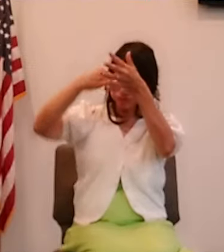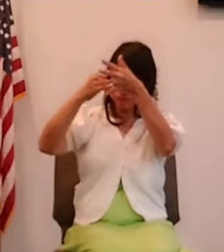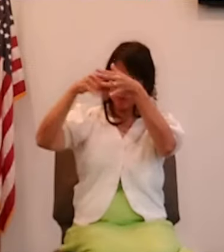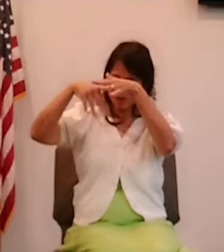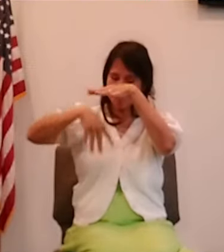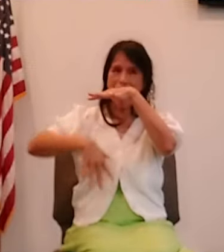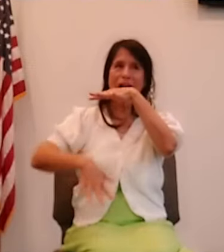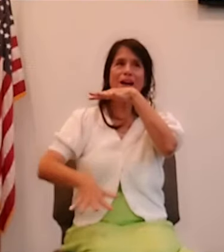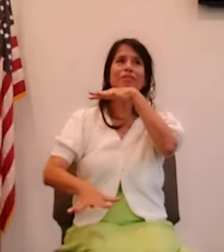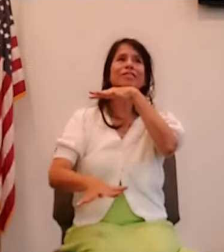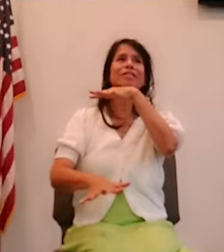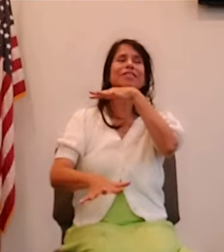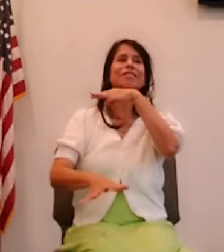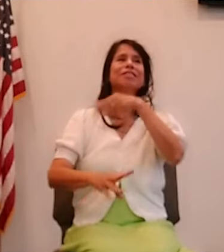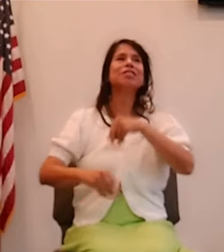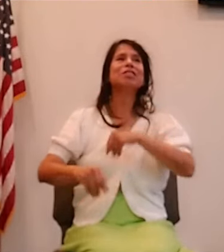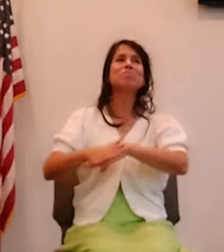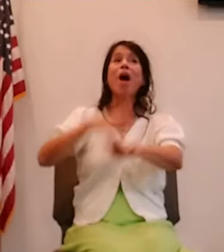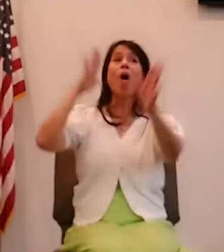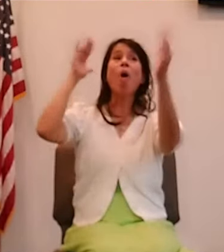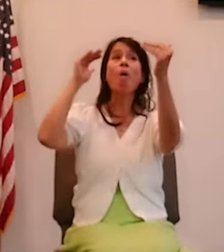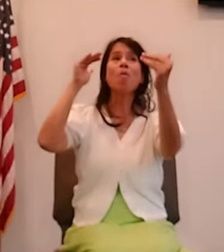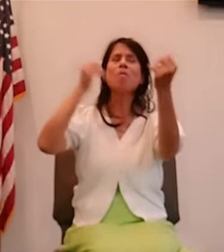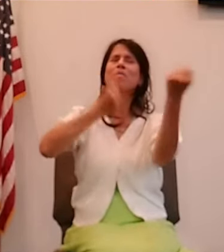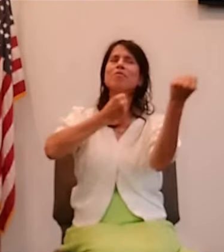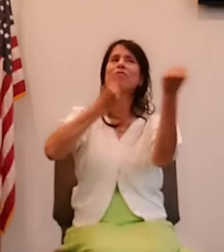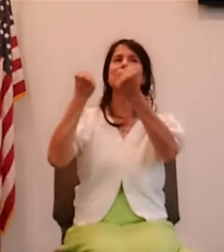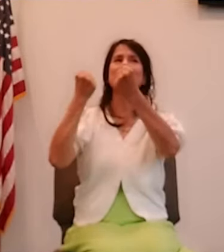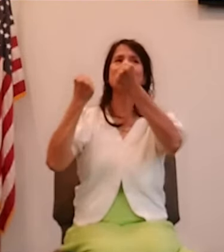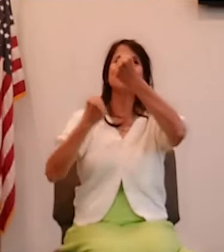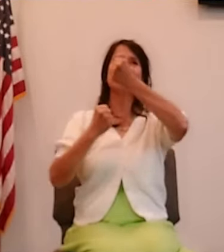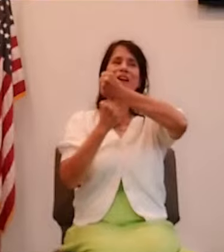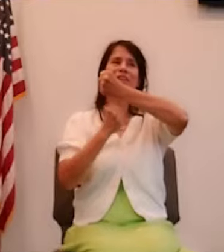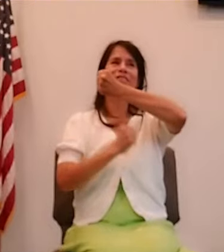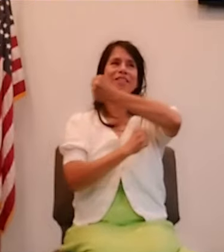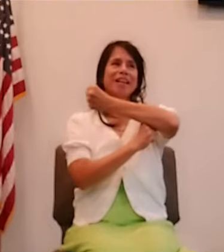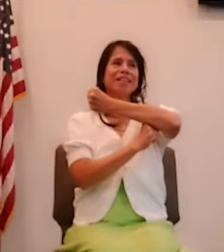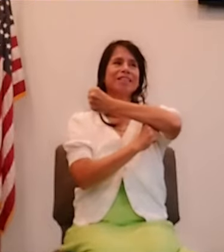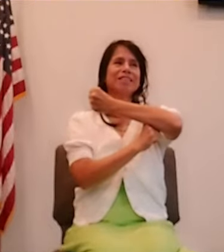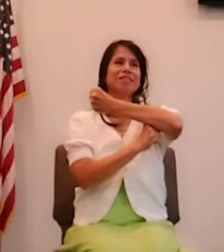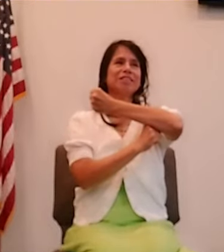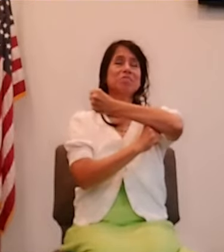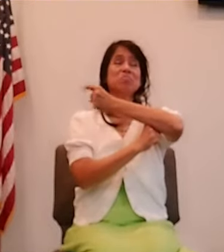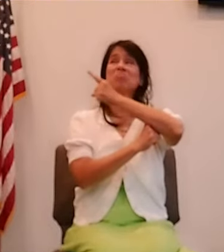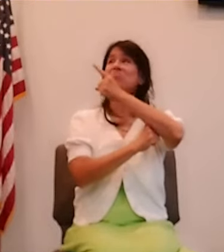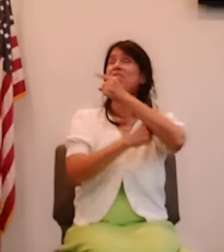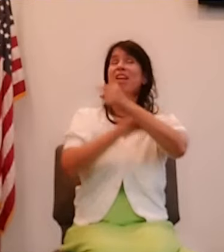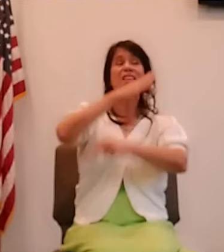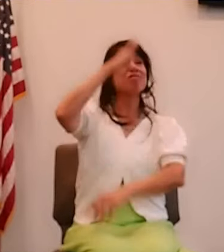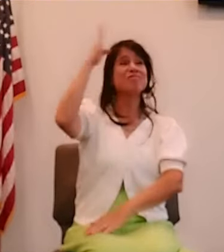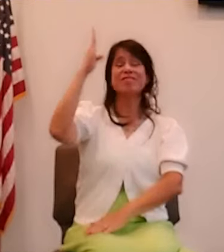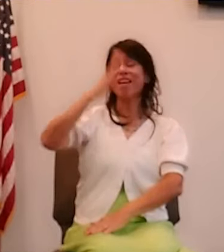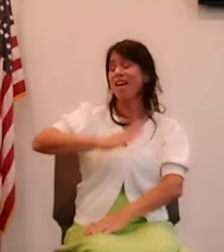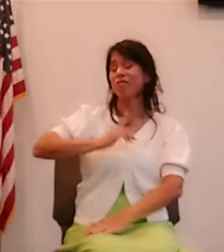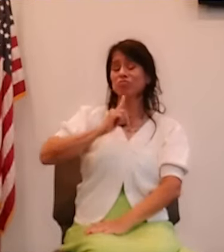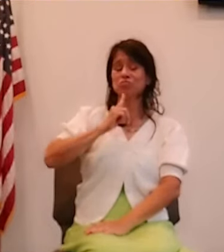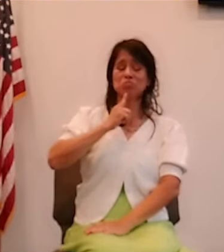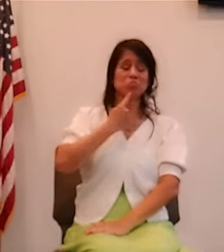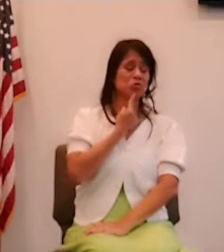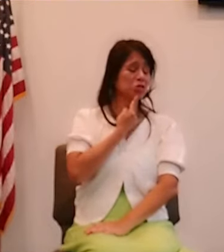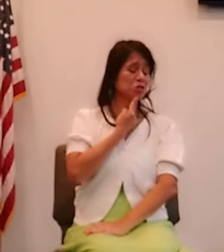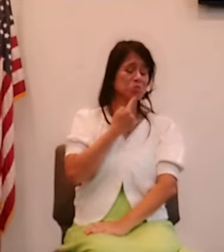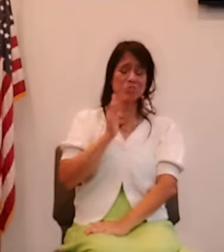the ground, my hope and firm foundation. He'll